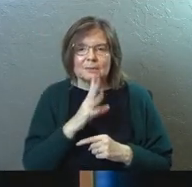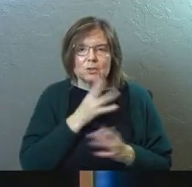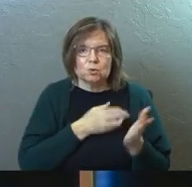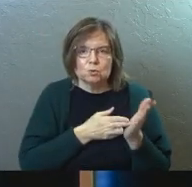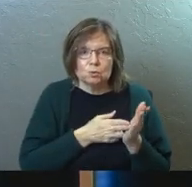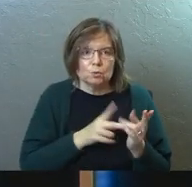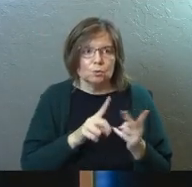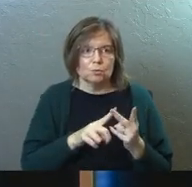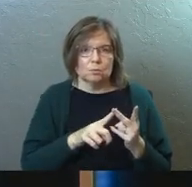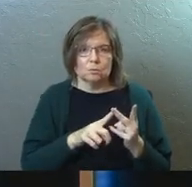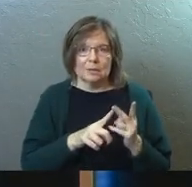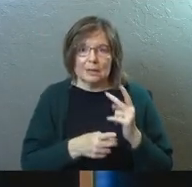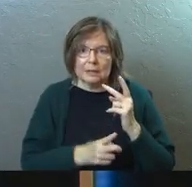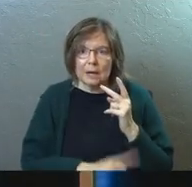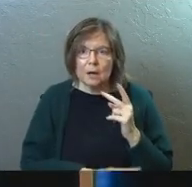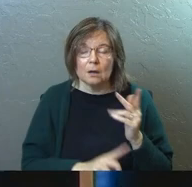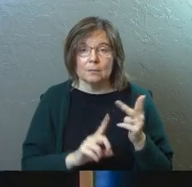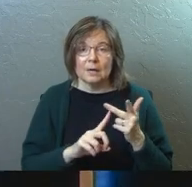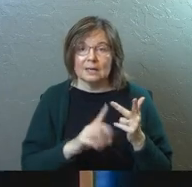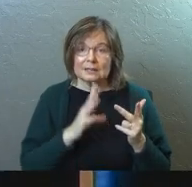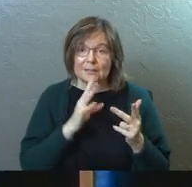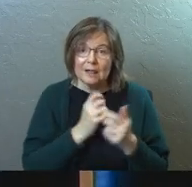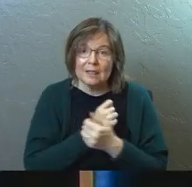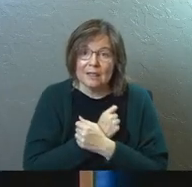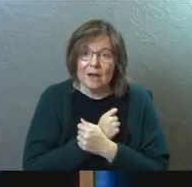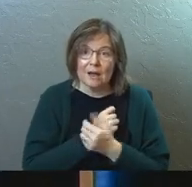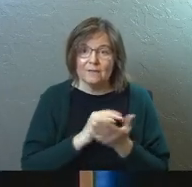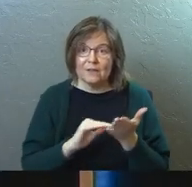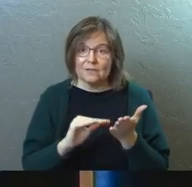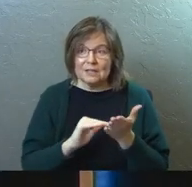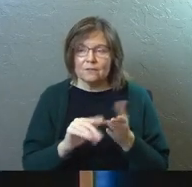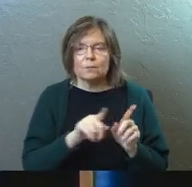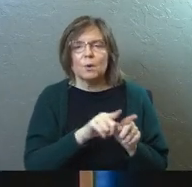speak truth, not just speak consequence, but speak love and